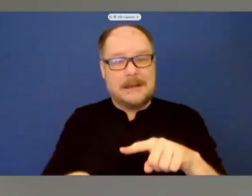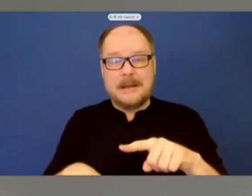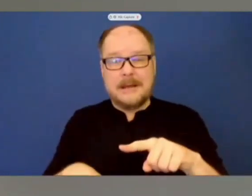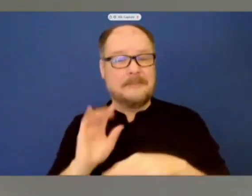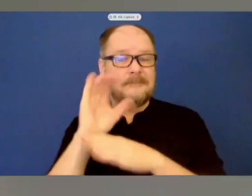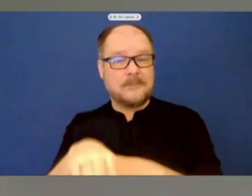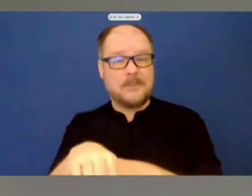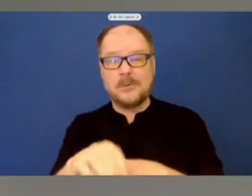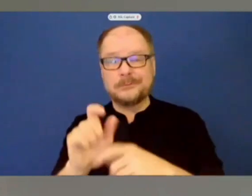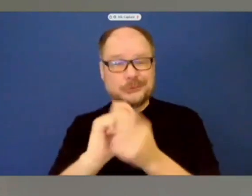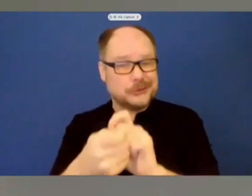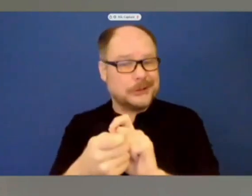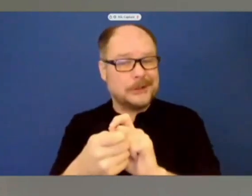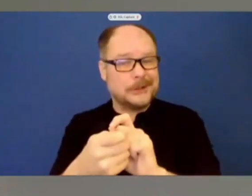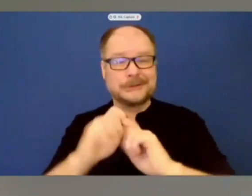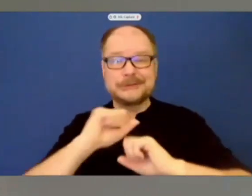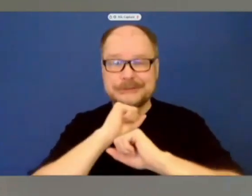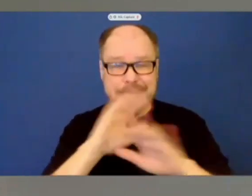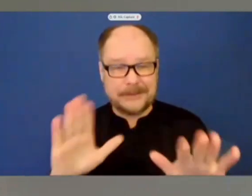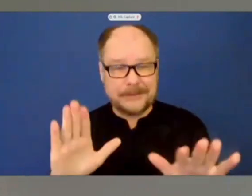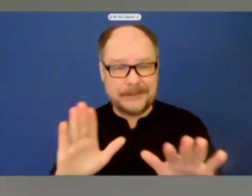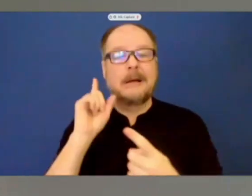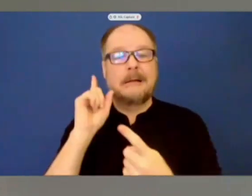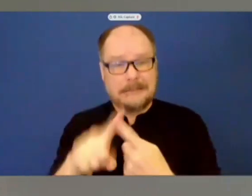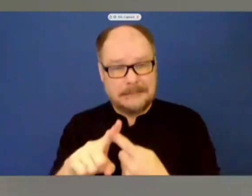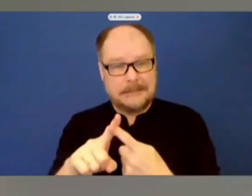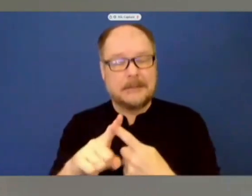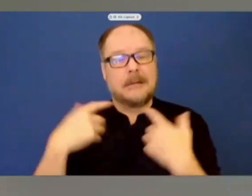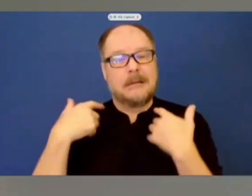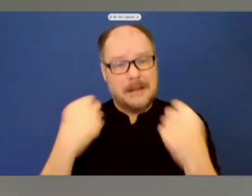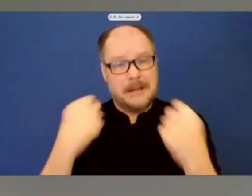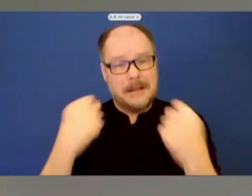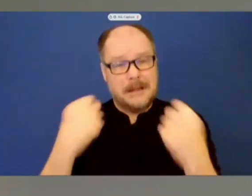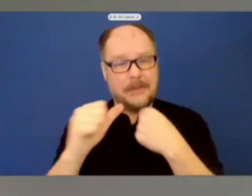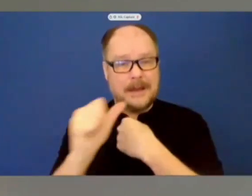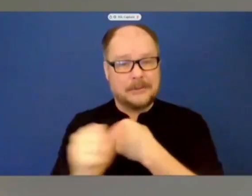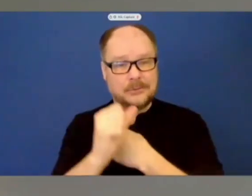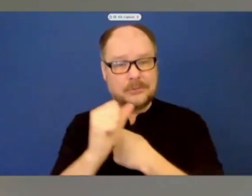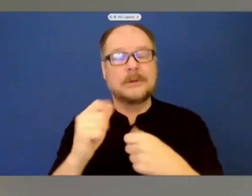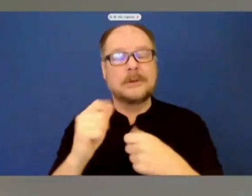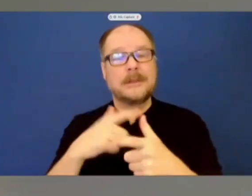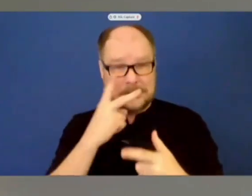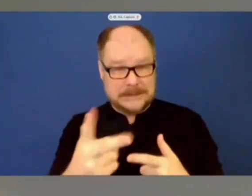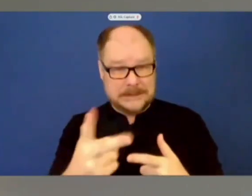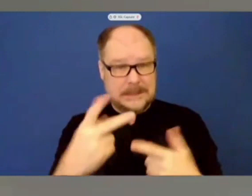an imminent hazard. As soon as we did, we acted.